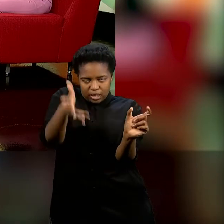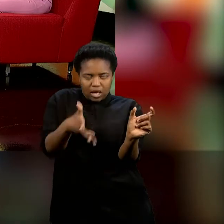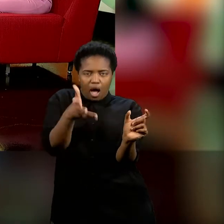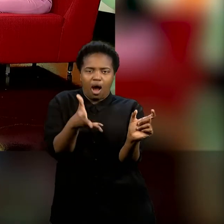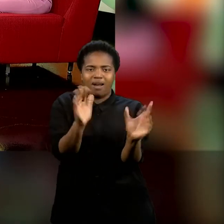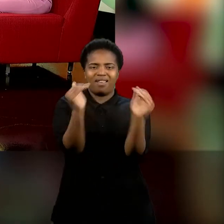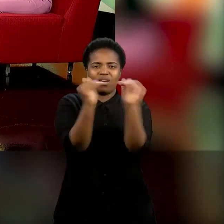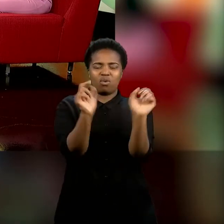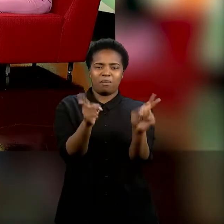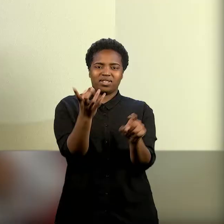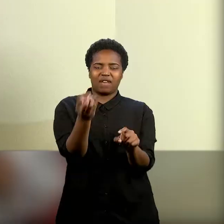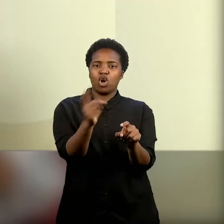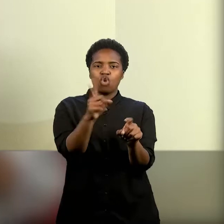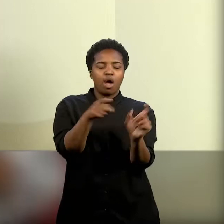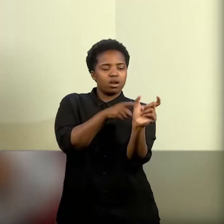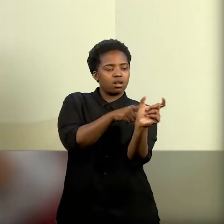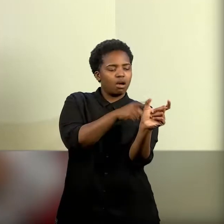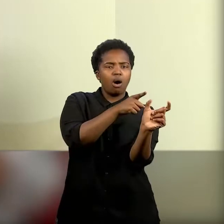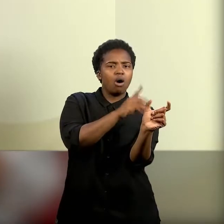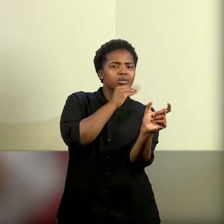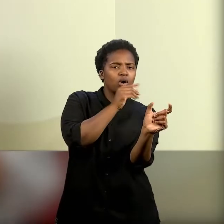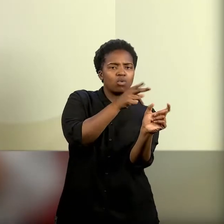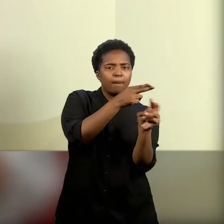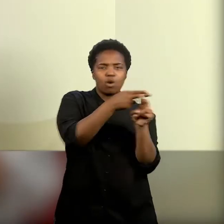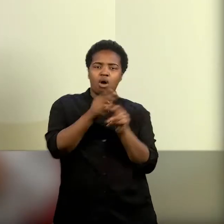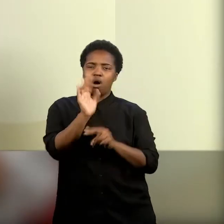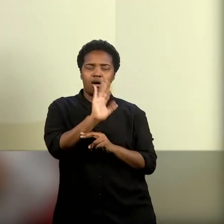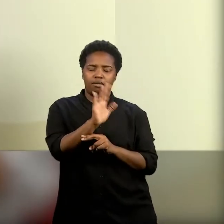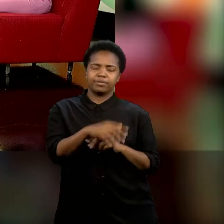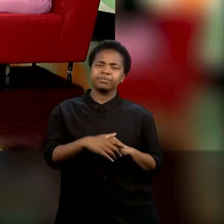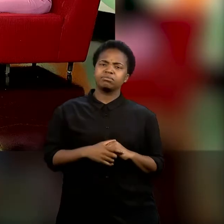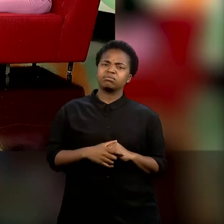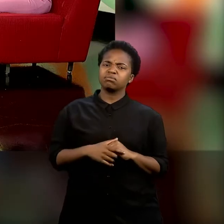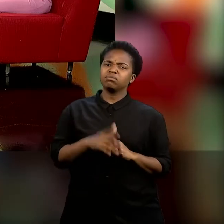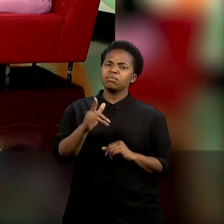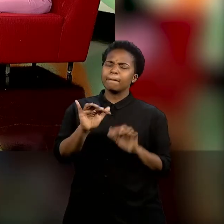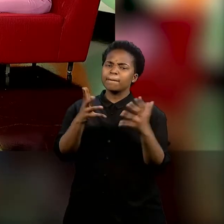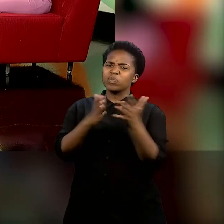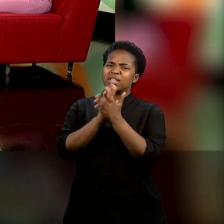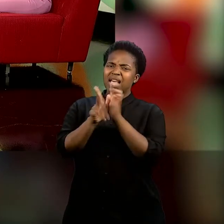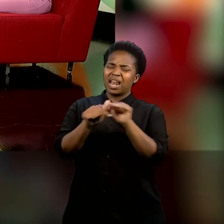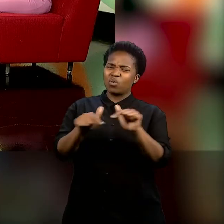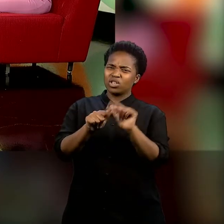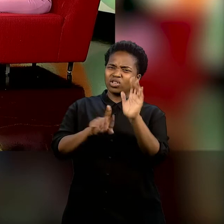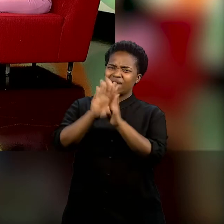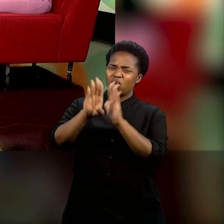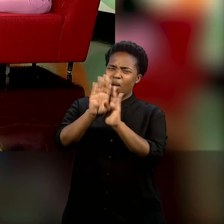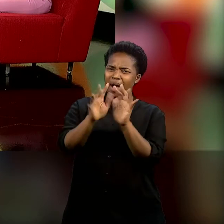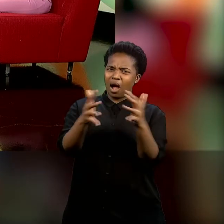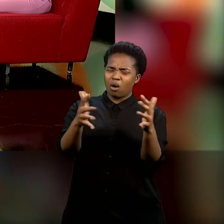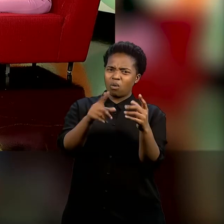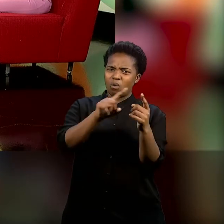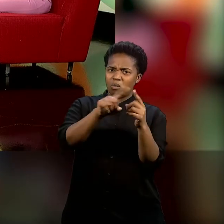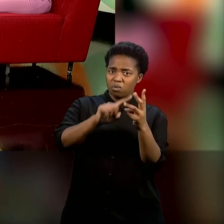to also develop a sign and not borrow that sign from a spoken language. How does then sign language develop